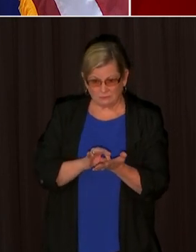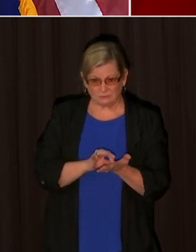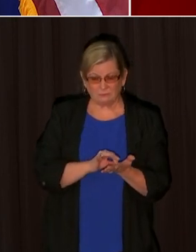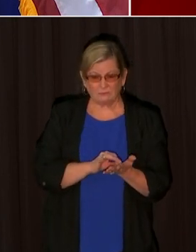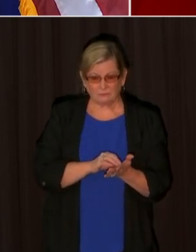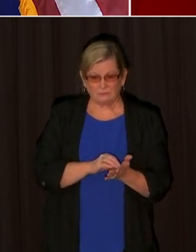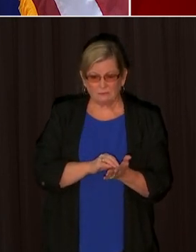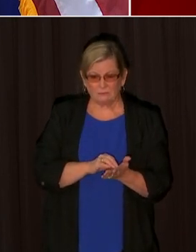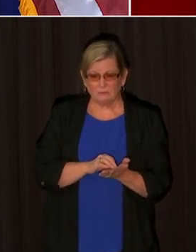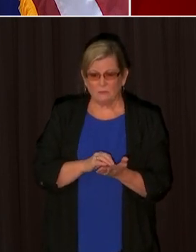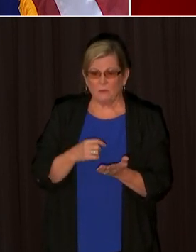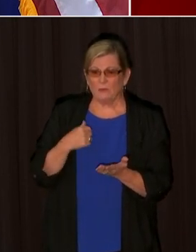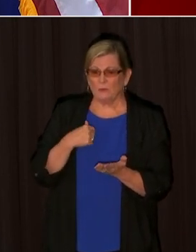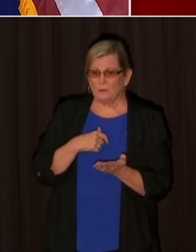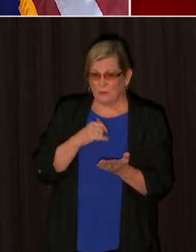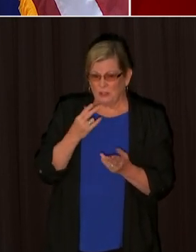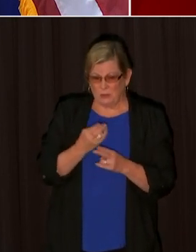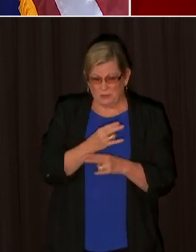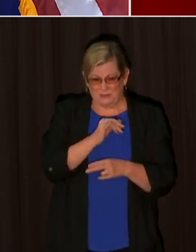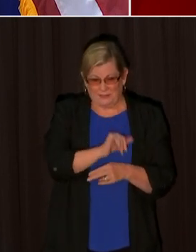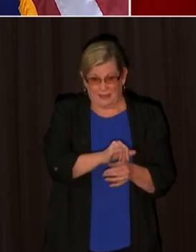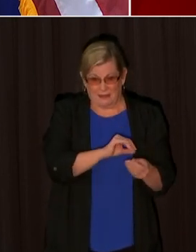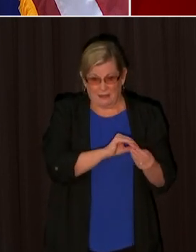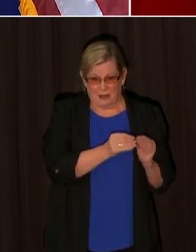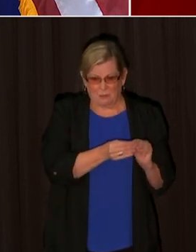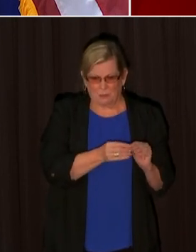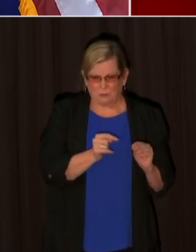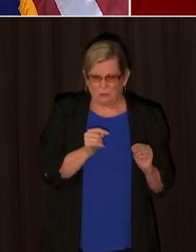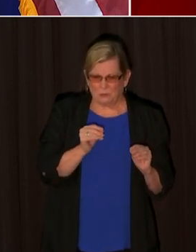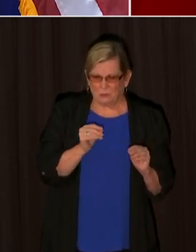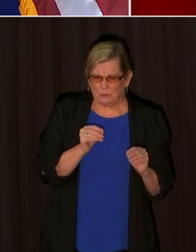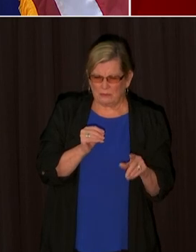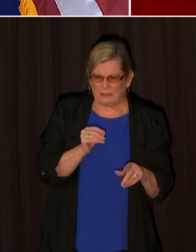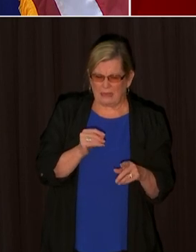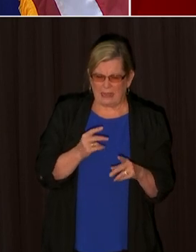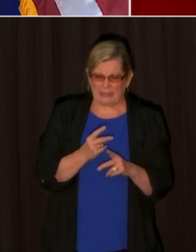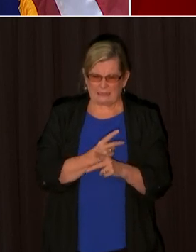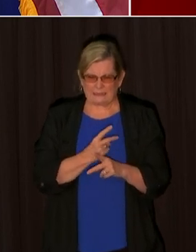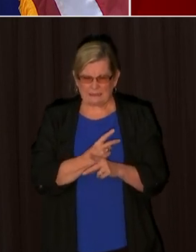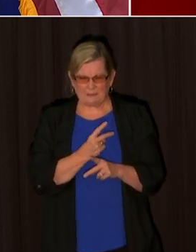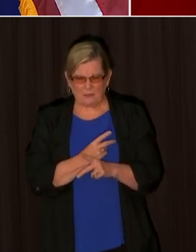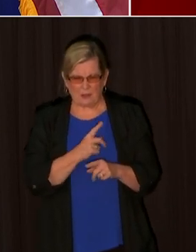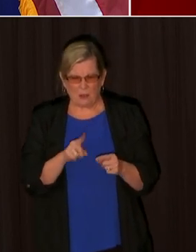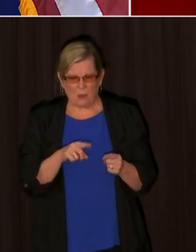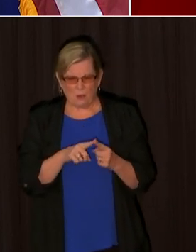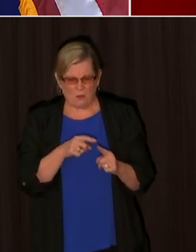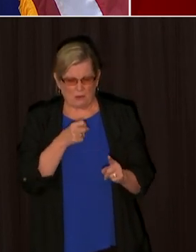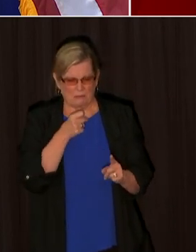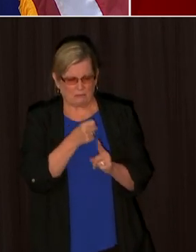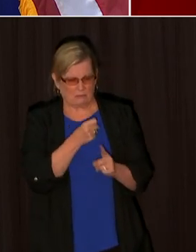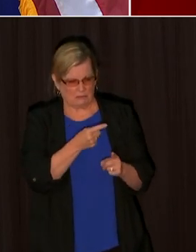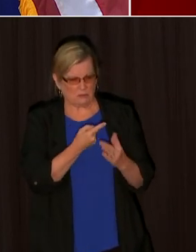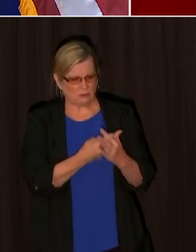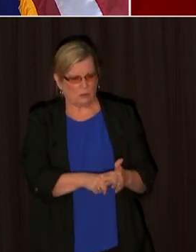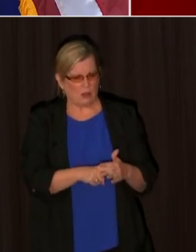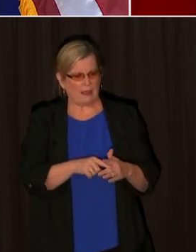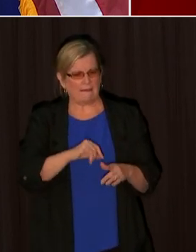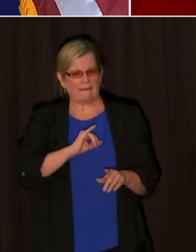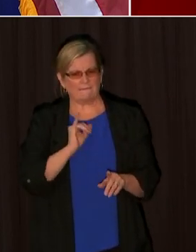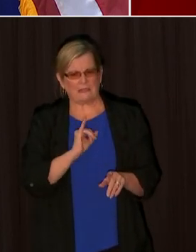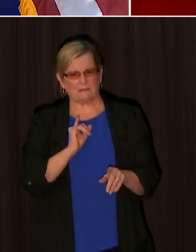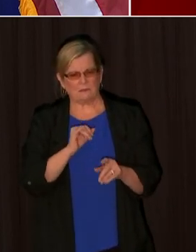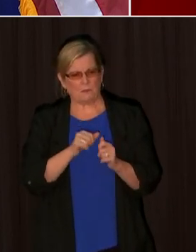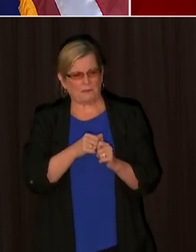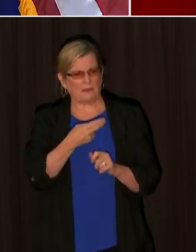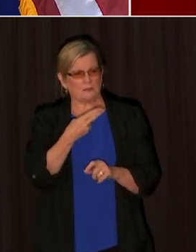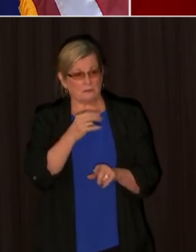been infected by the time that they're diagnosed. So we have deployed strategies already to be able to respond